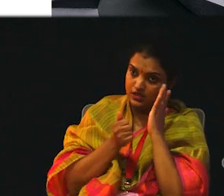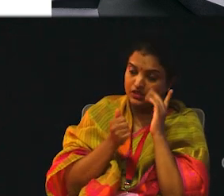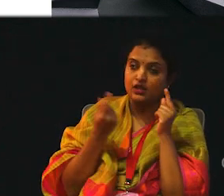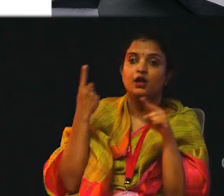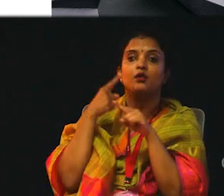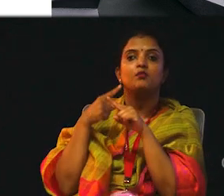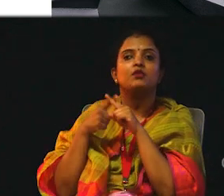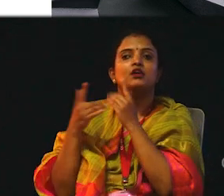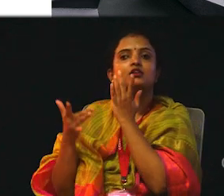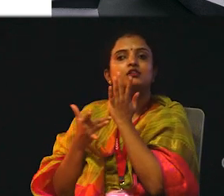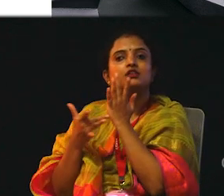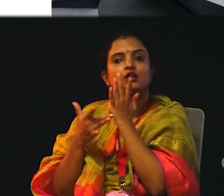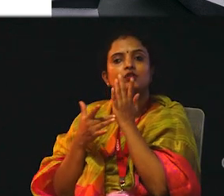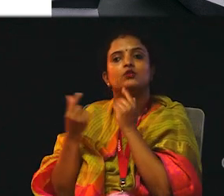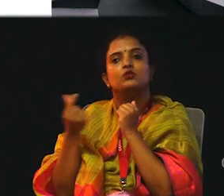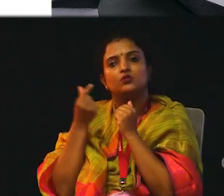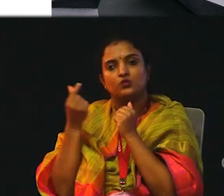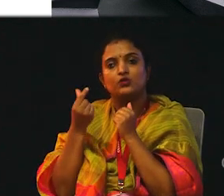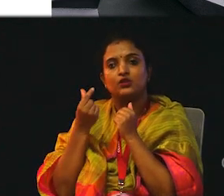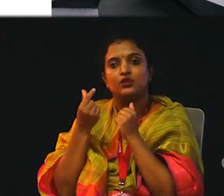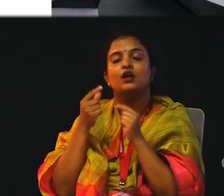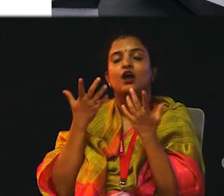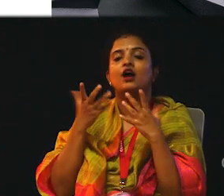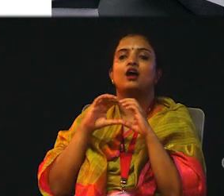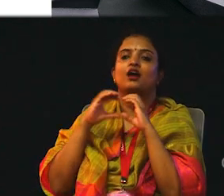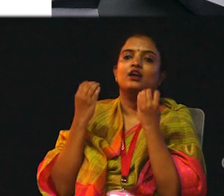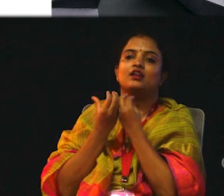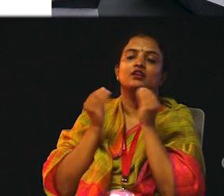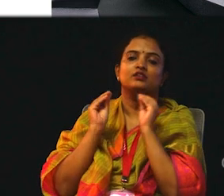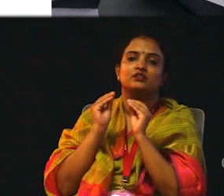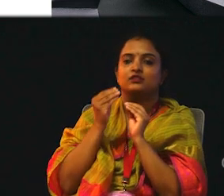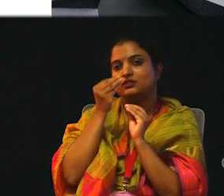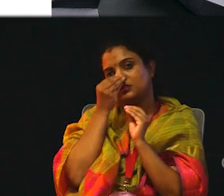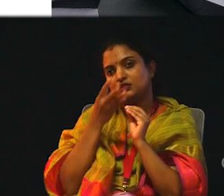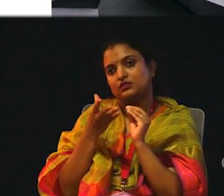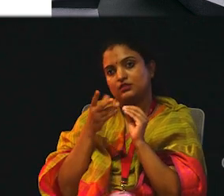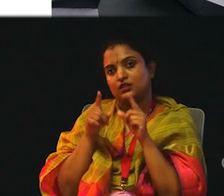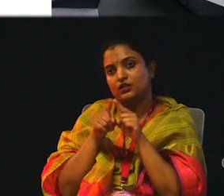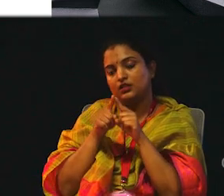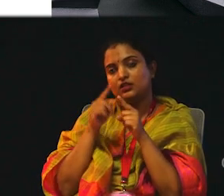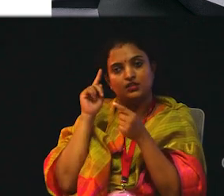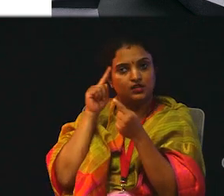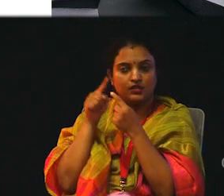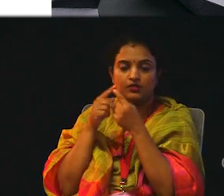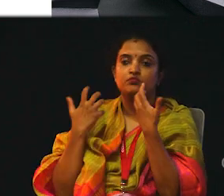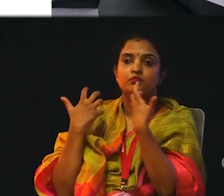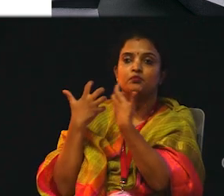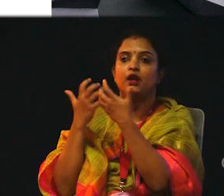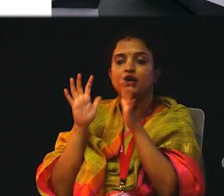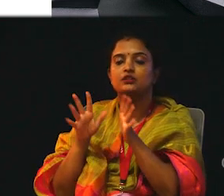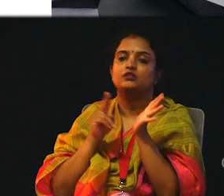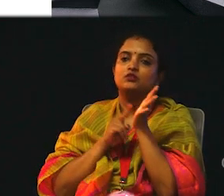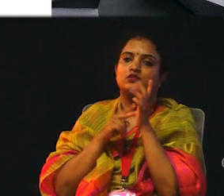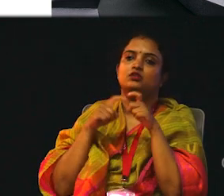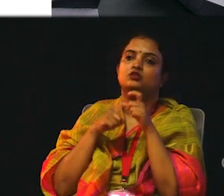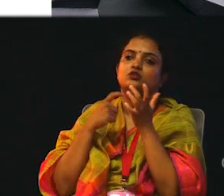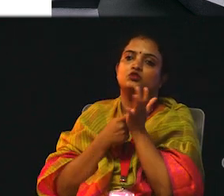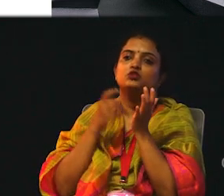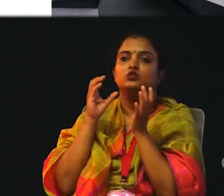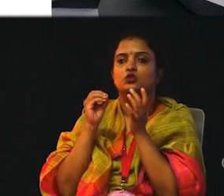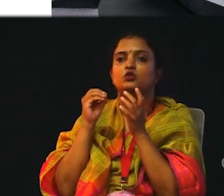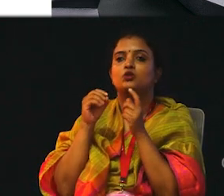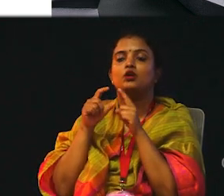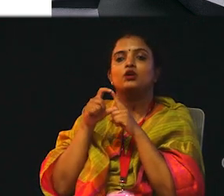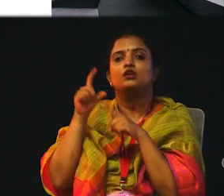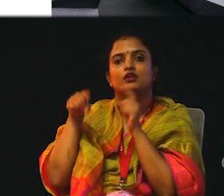help neurodiverse learners in the classroom. And if you really want to know the answers to these questions,